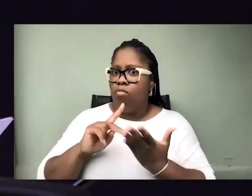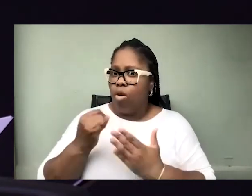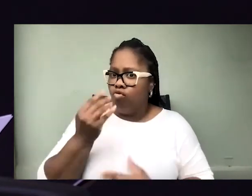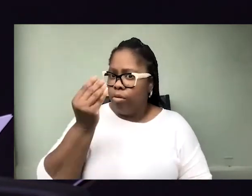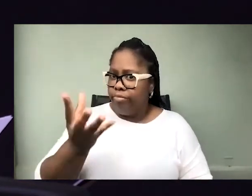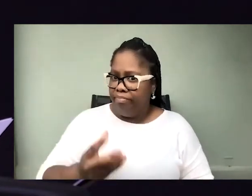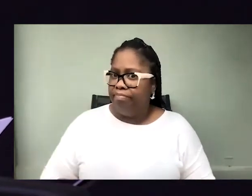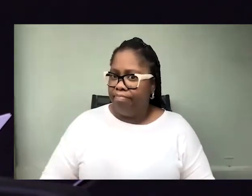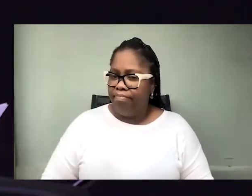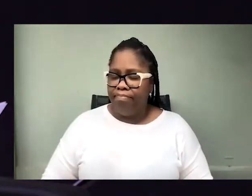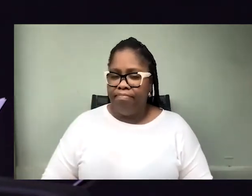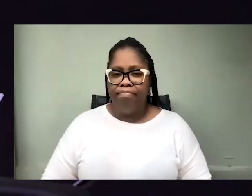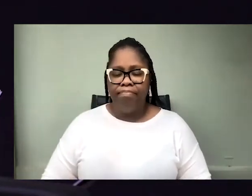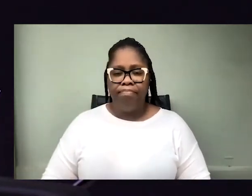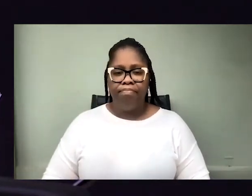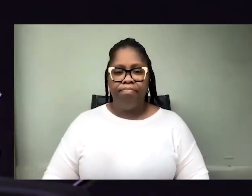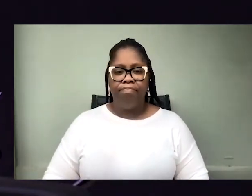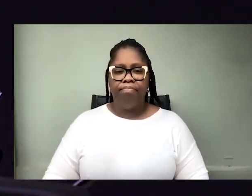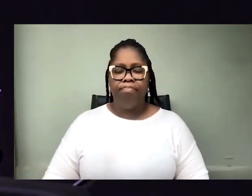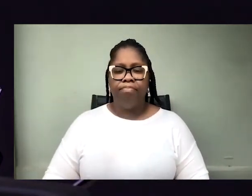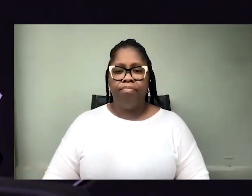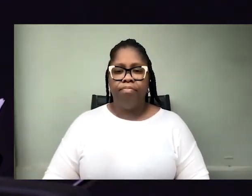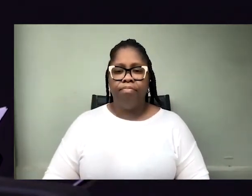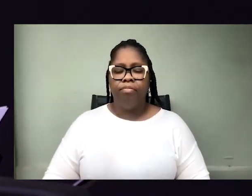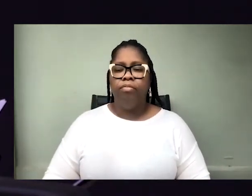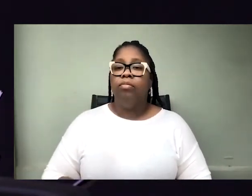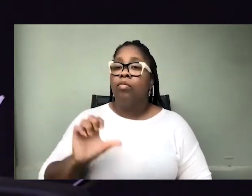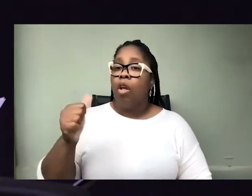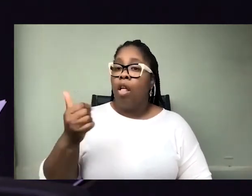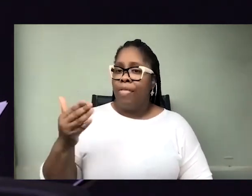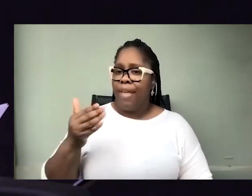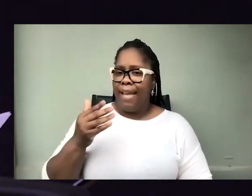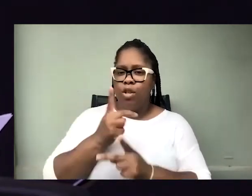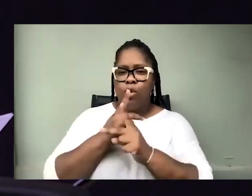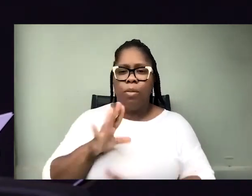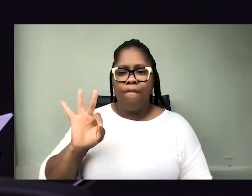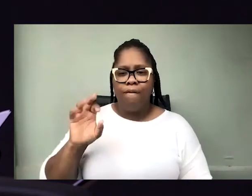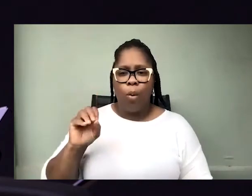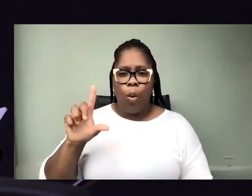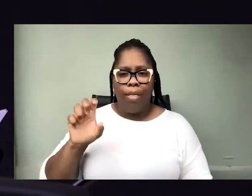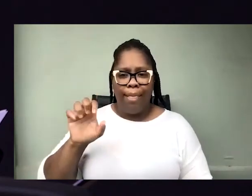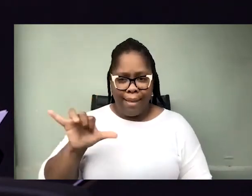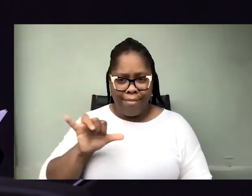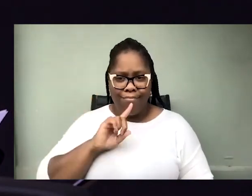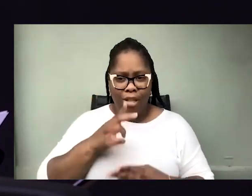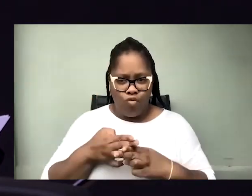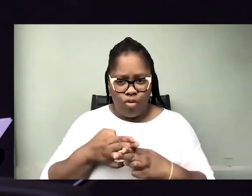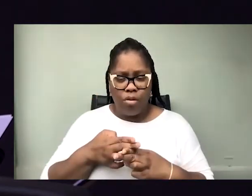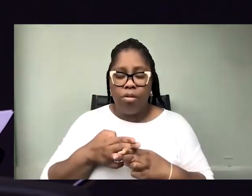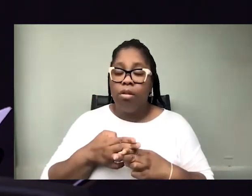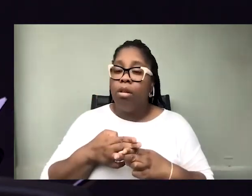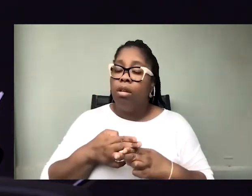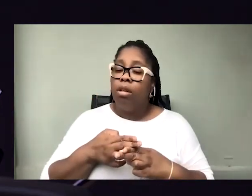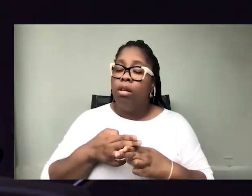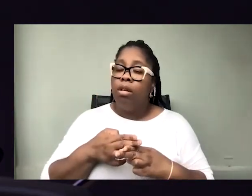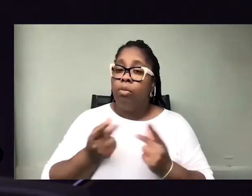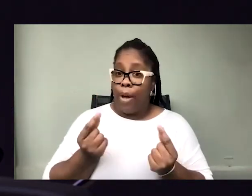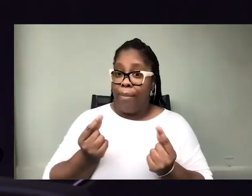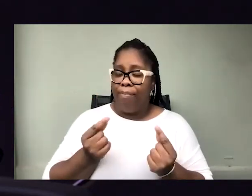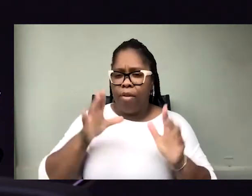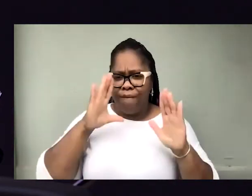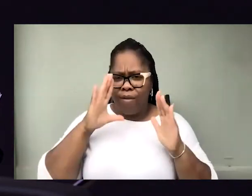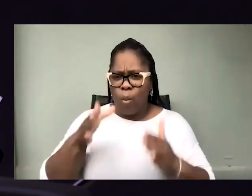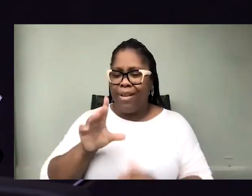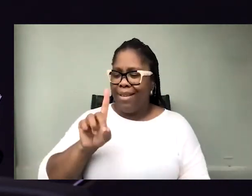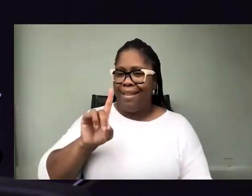project. The other thing that Supervisor Foley touched on is focusing on bridging the